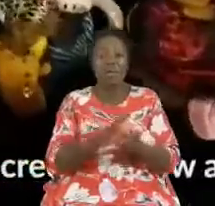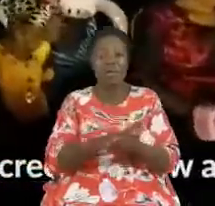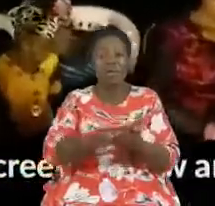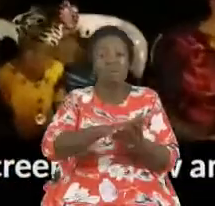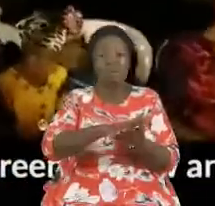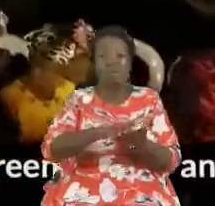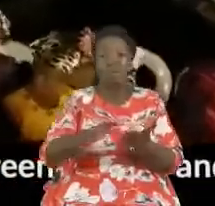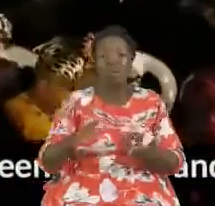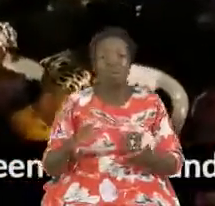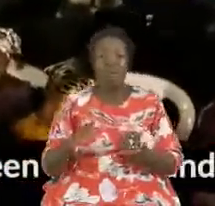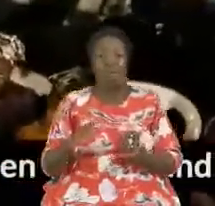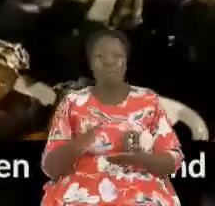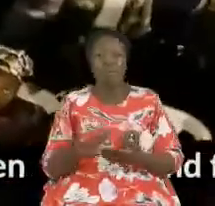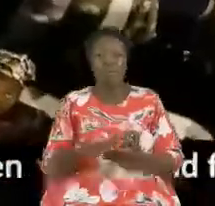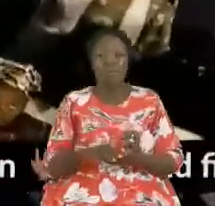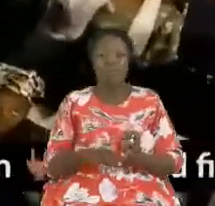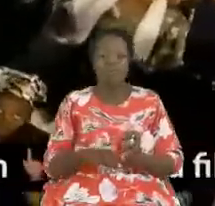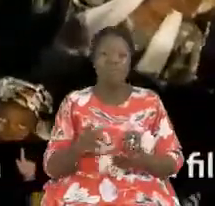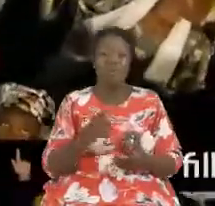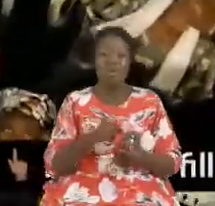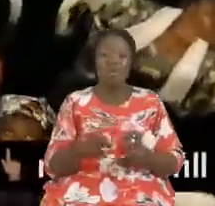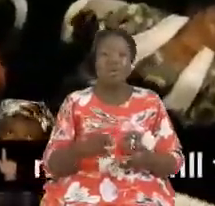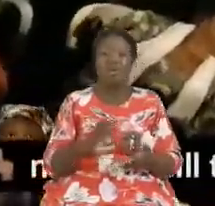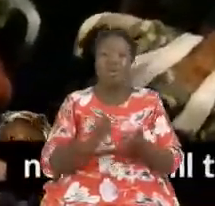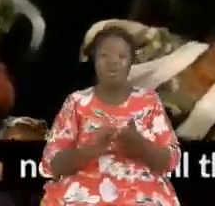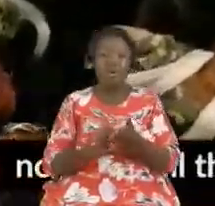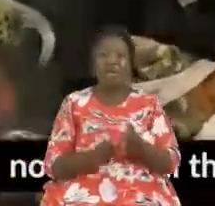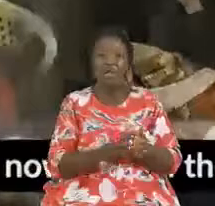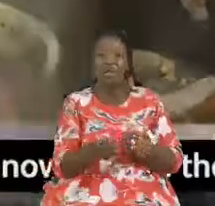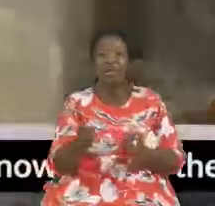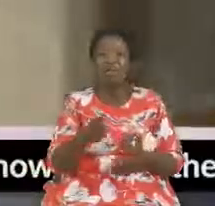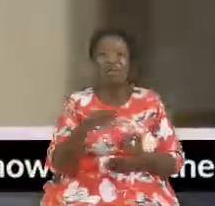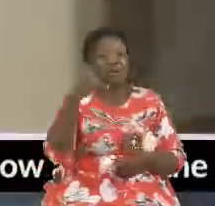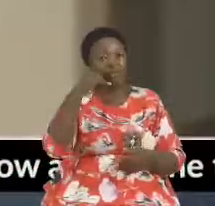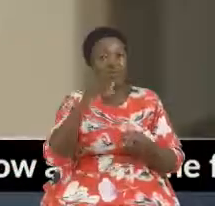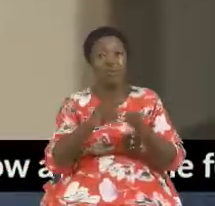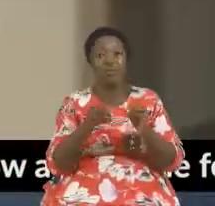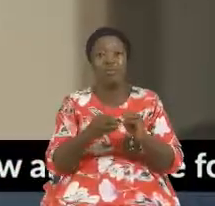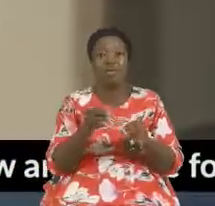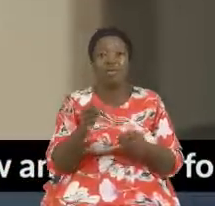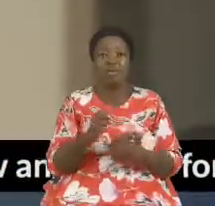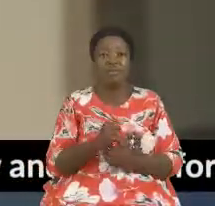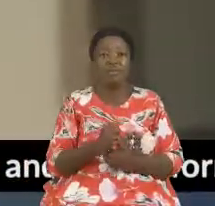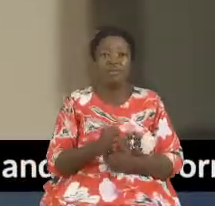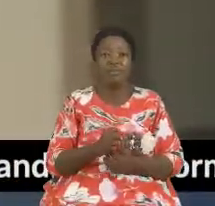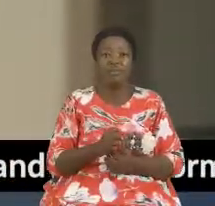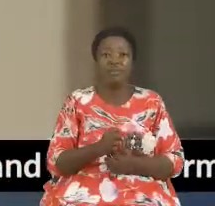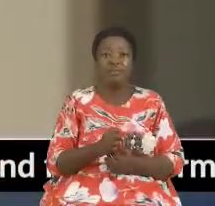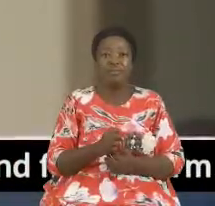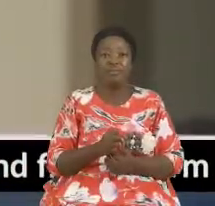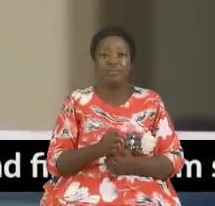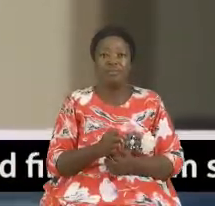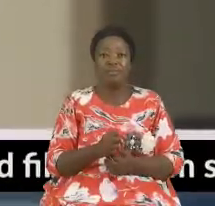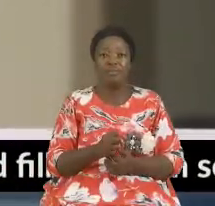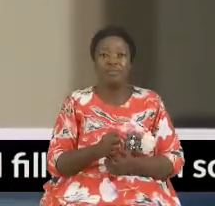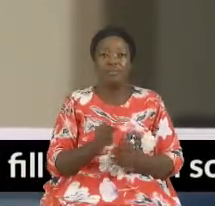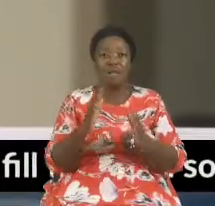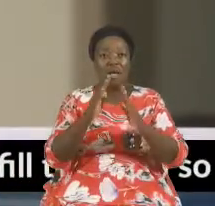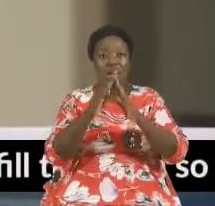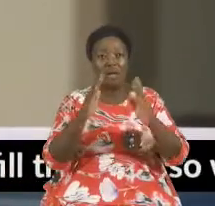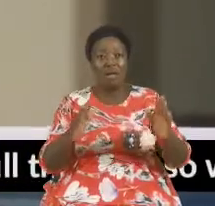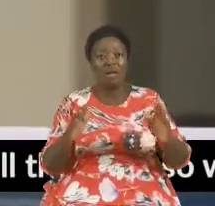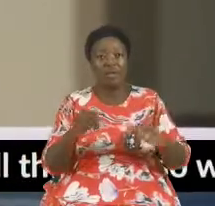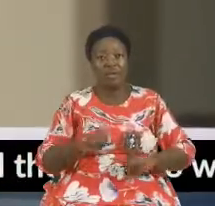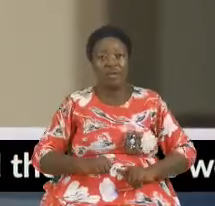letters. Make it very clear. Then write their phone numbers,